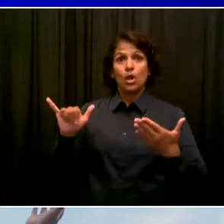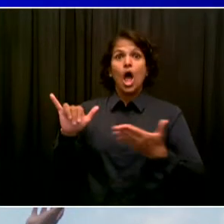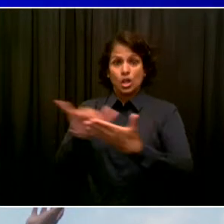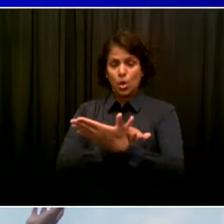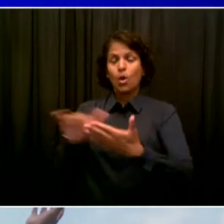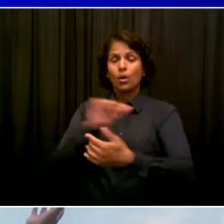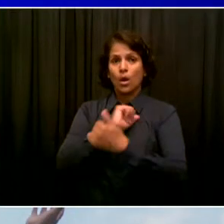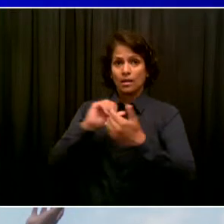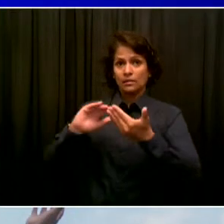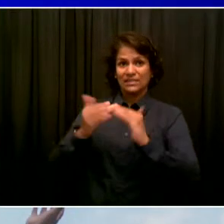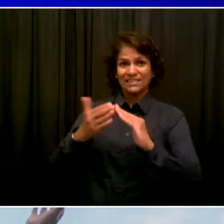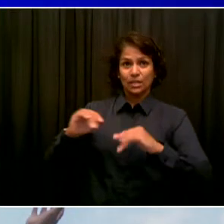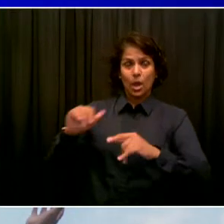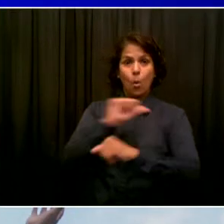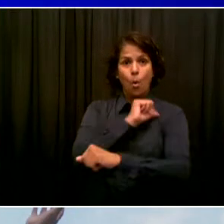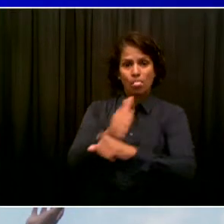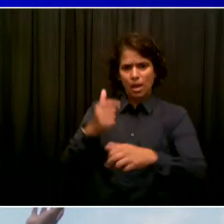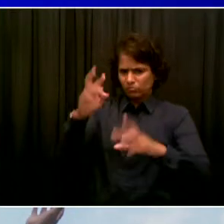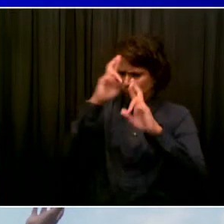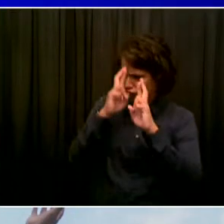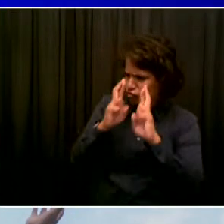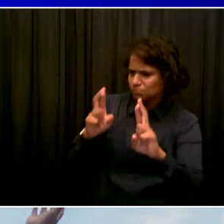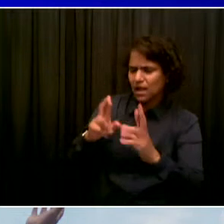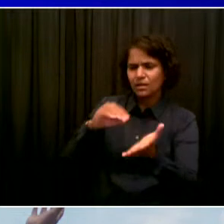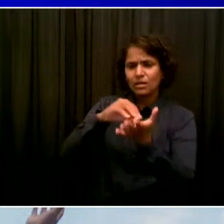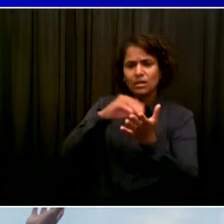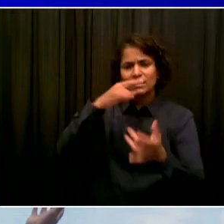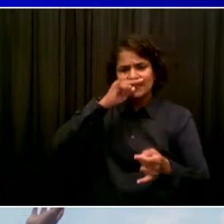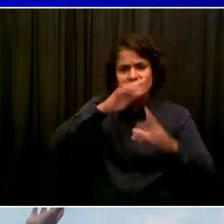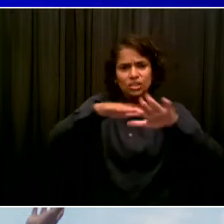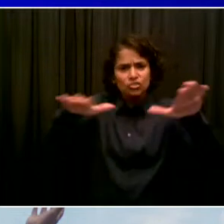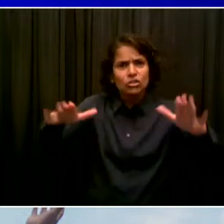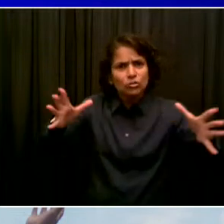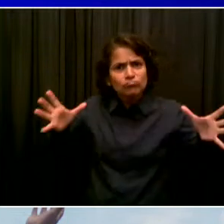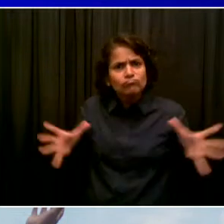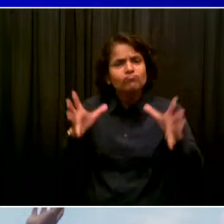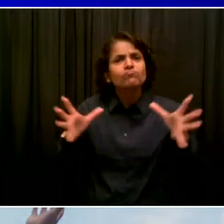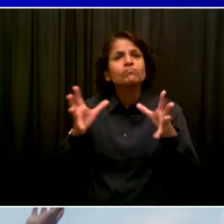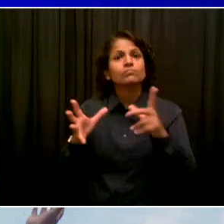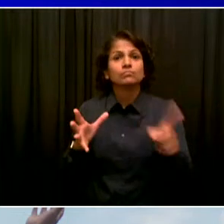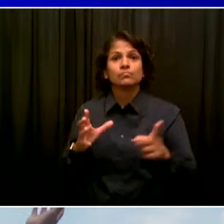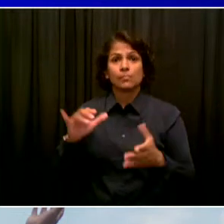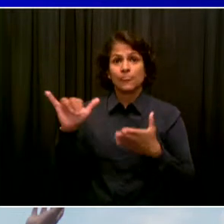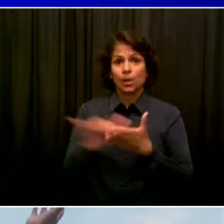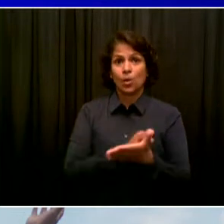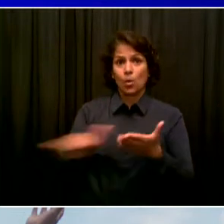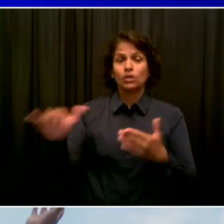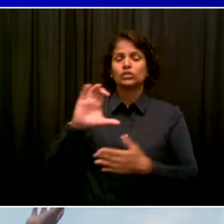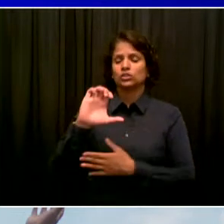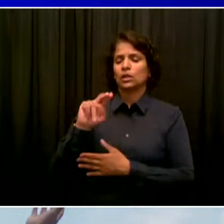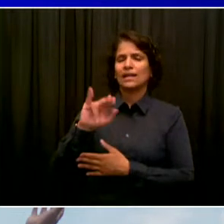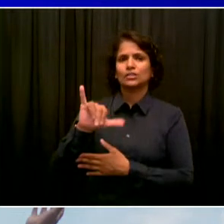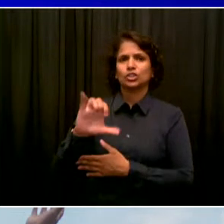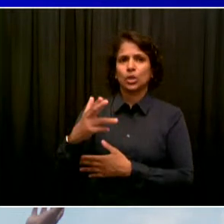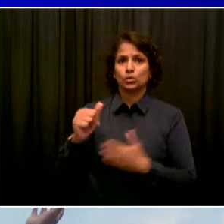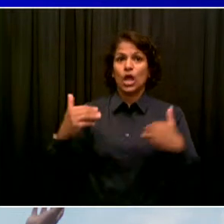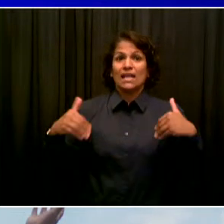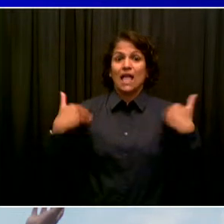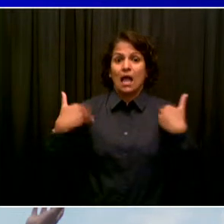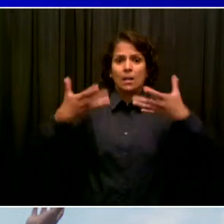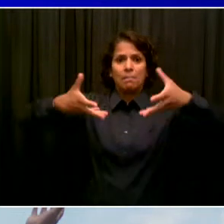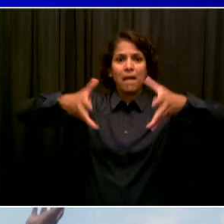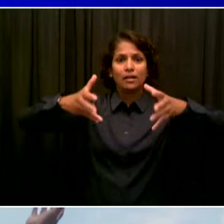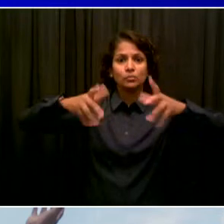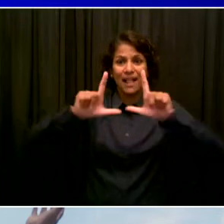them, and something that will be exciting for them. The Nycha Youth Basketball League launches in partnership with the New